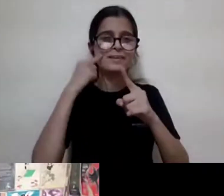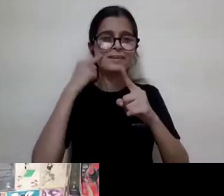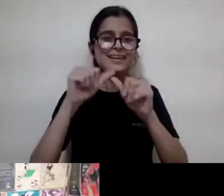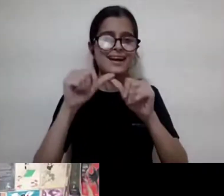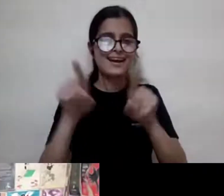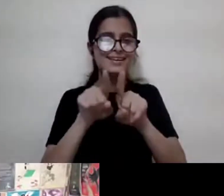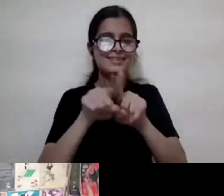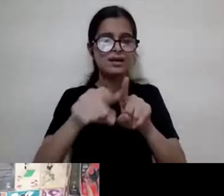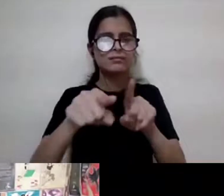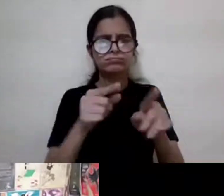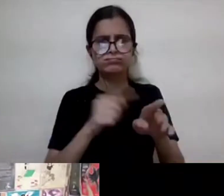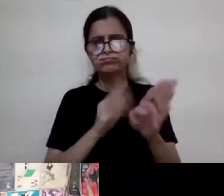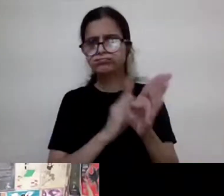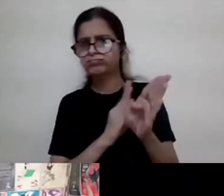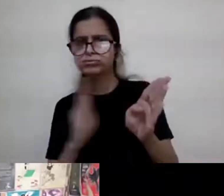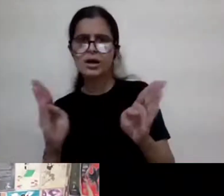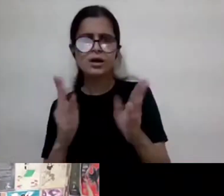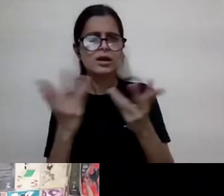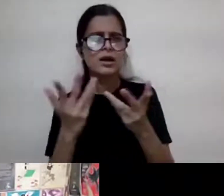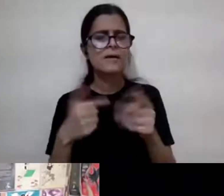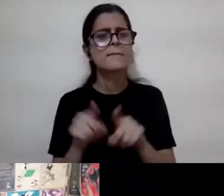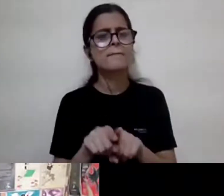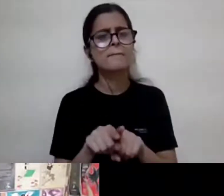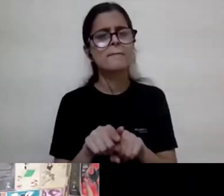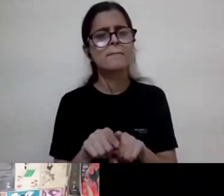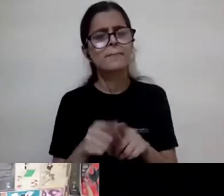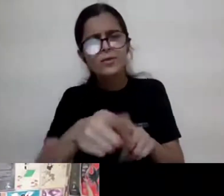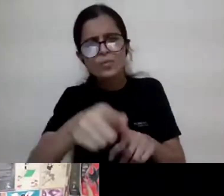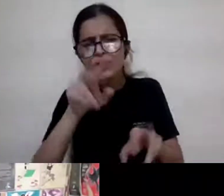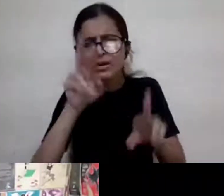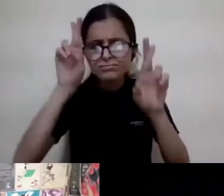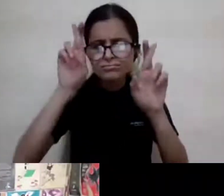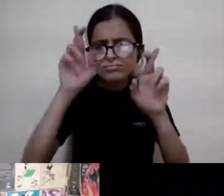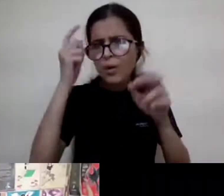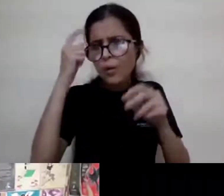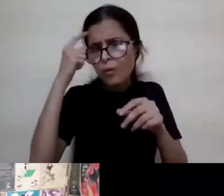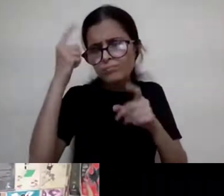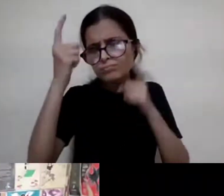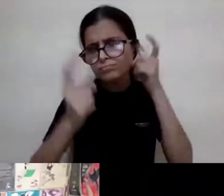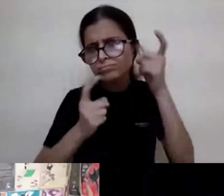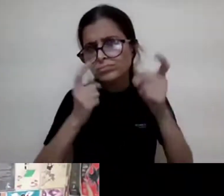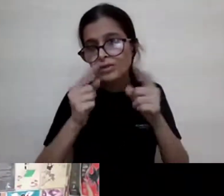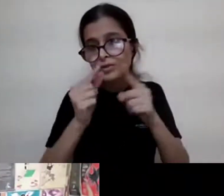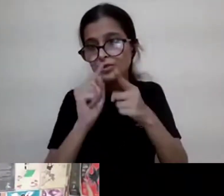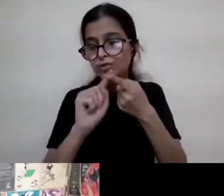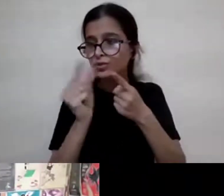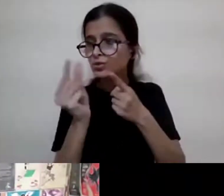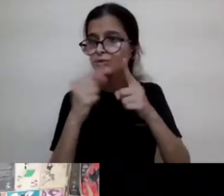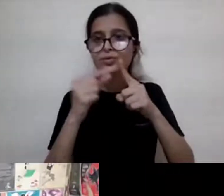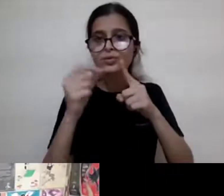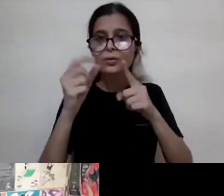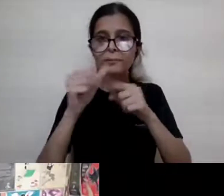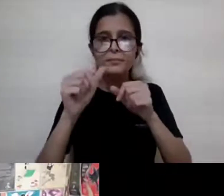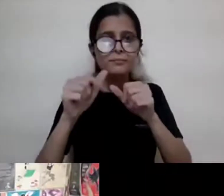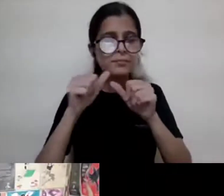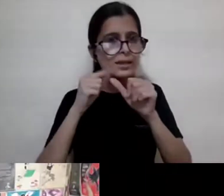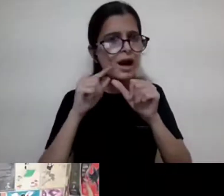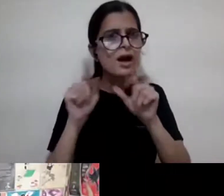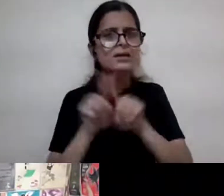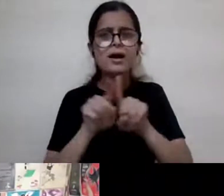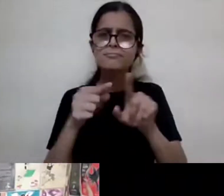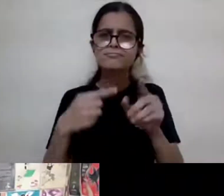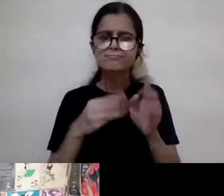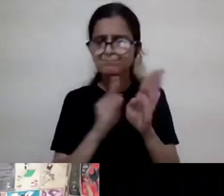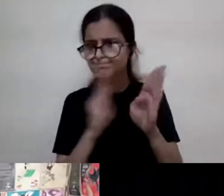long it will take? I mean, in near future, can we expect this utopia to be materialized? This is the first one. And